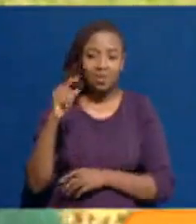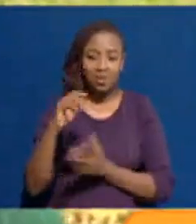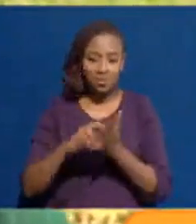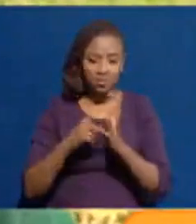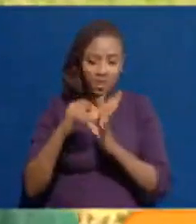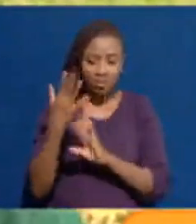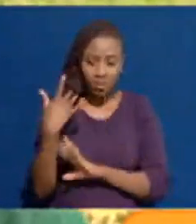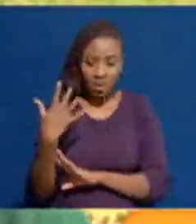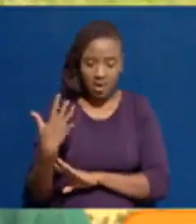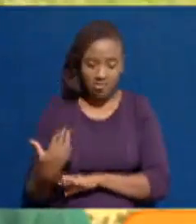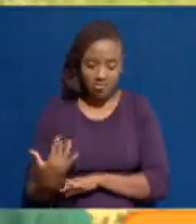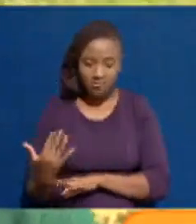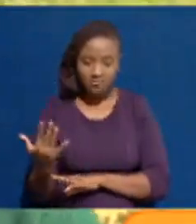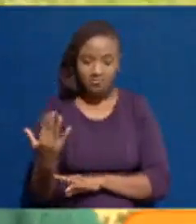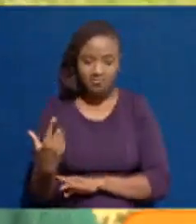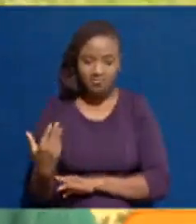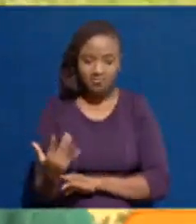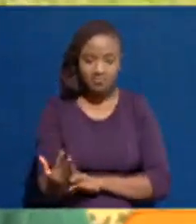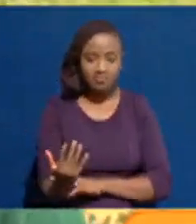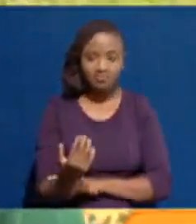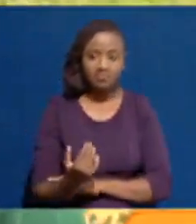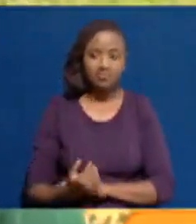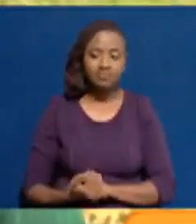by Chinese scientists